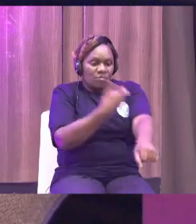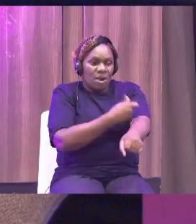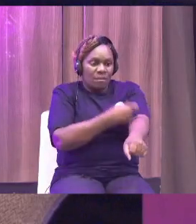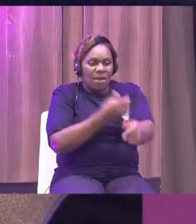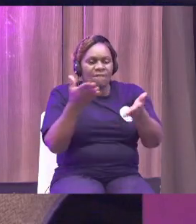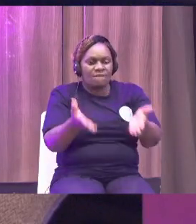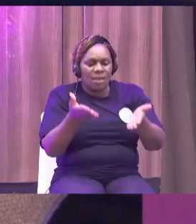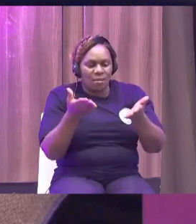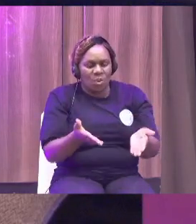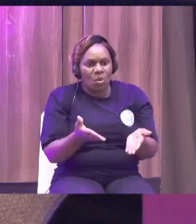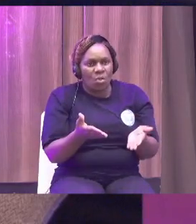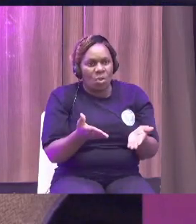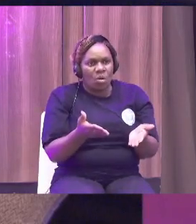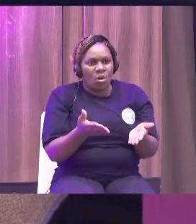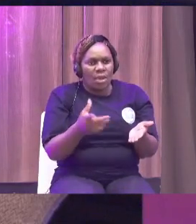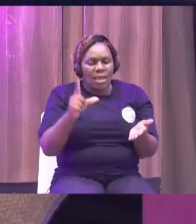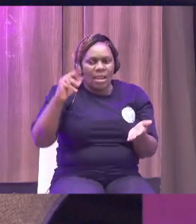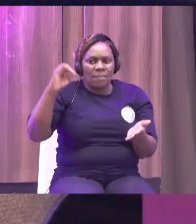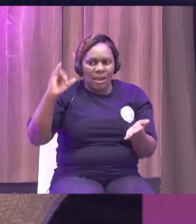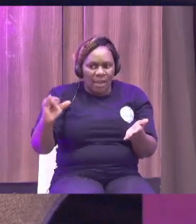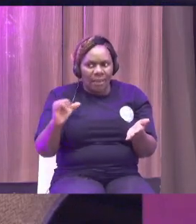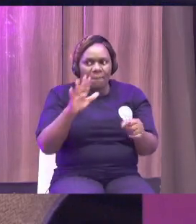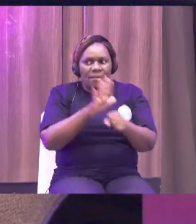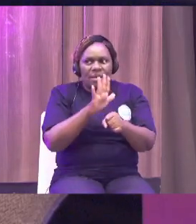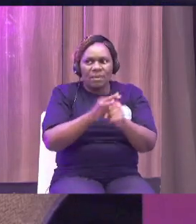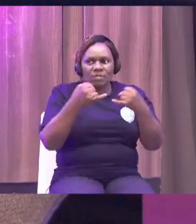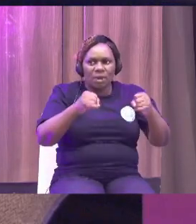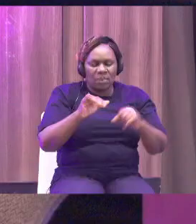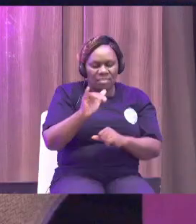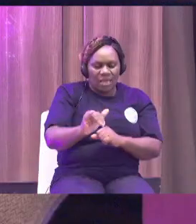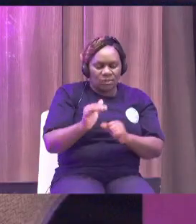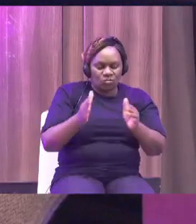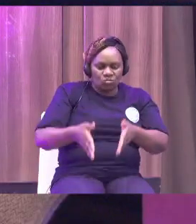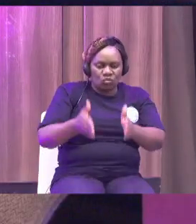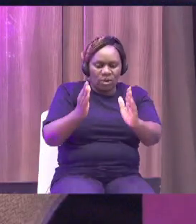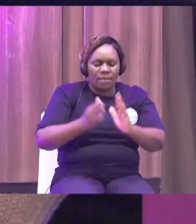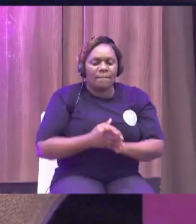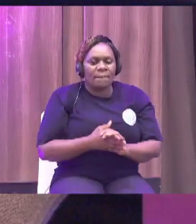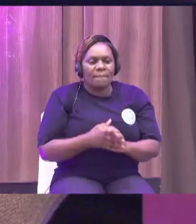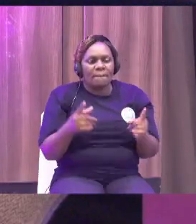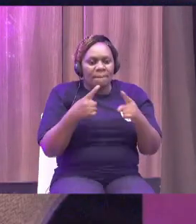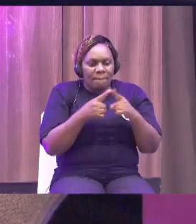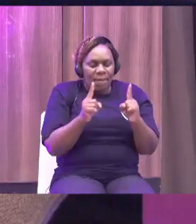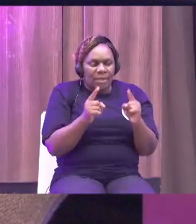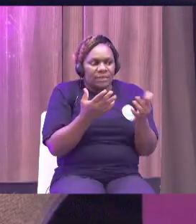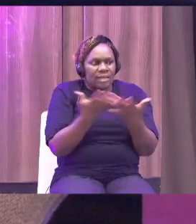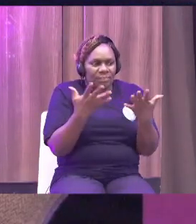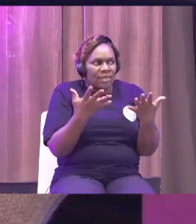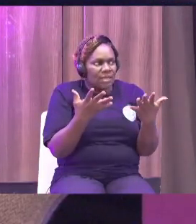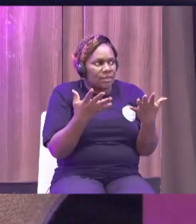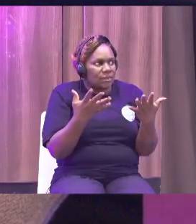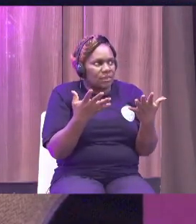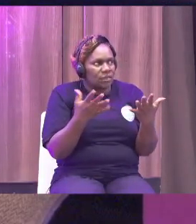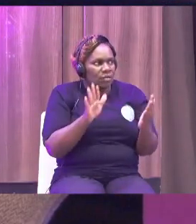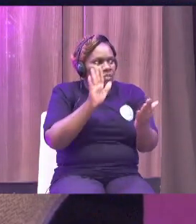available for LMIC, I think a lot of effort should go in that direction. But settings that can do a risk-based approach